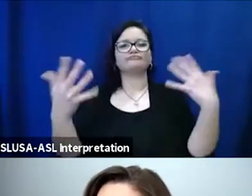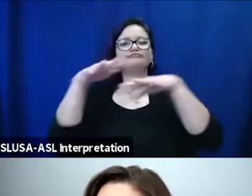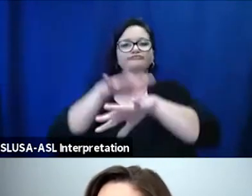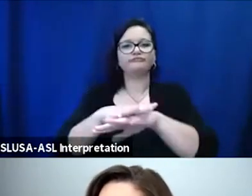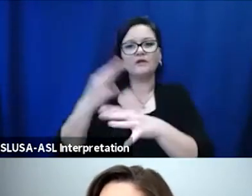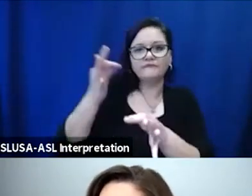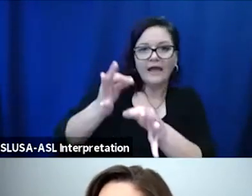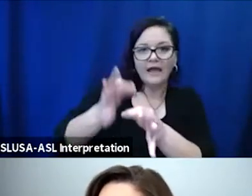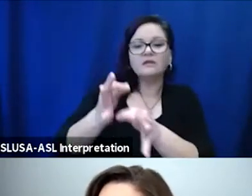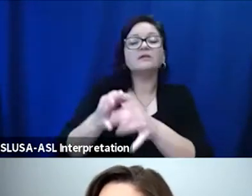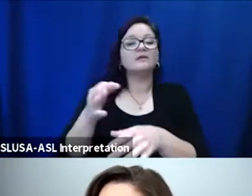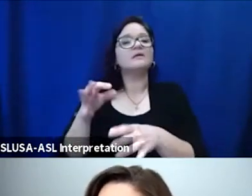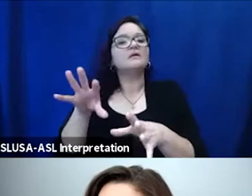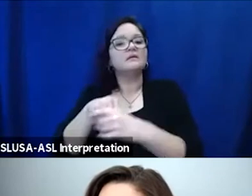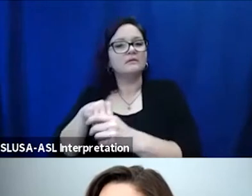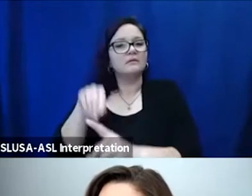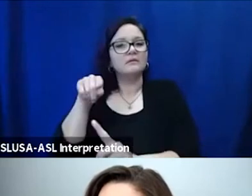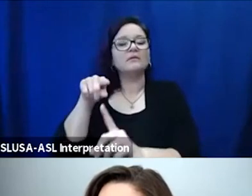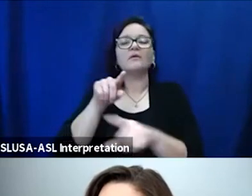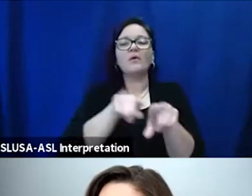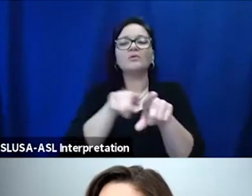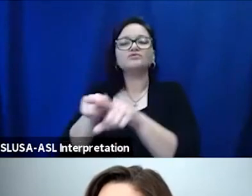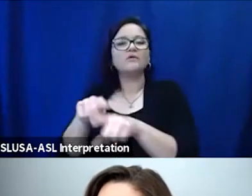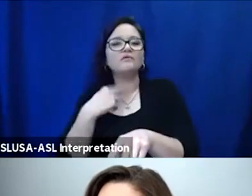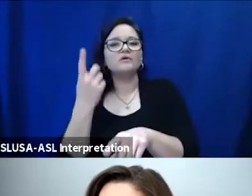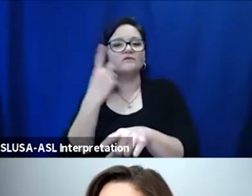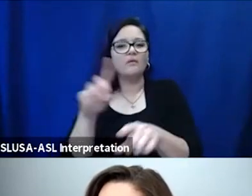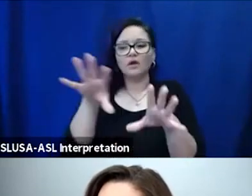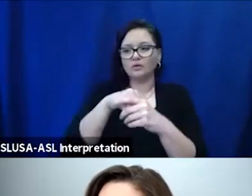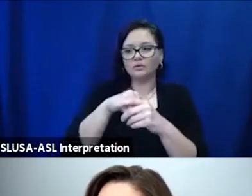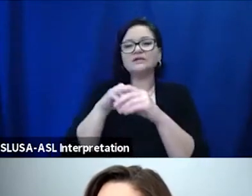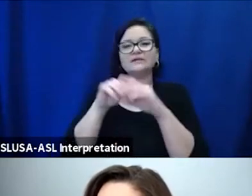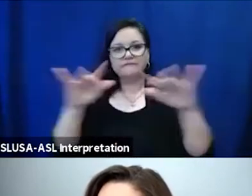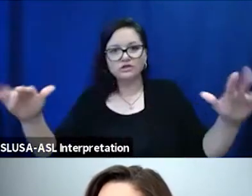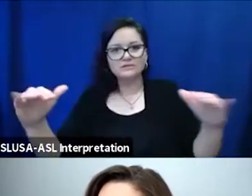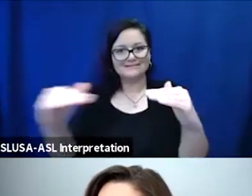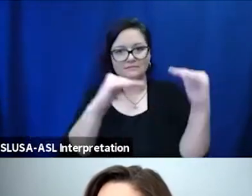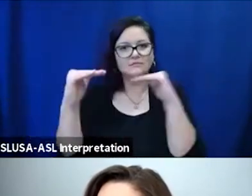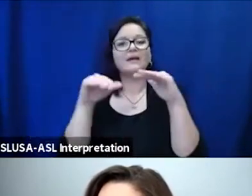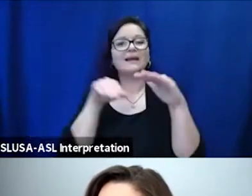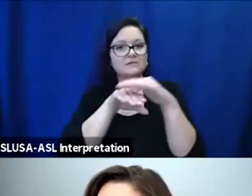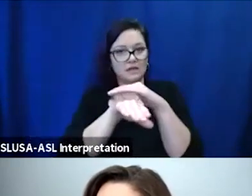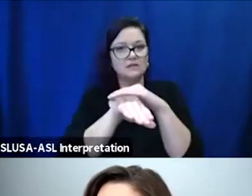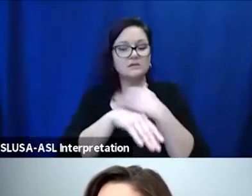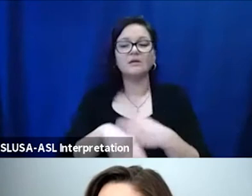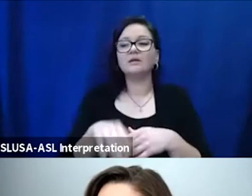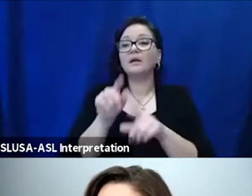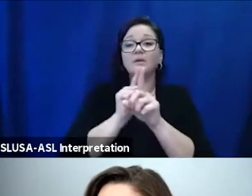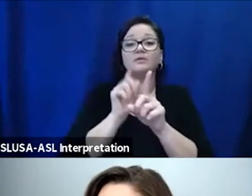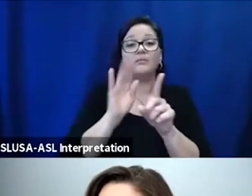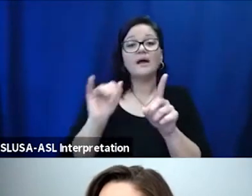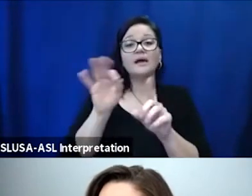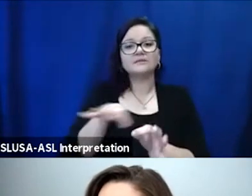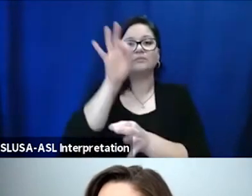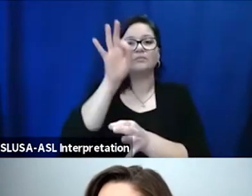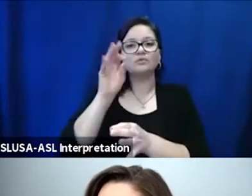leading voice in the national conversation regarding inclusion, diversity, equity, and access. Mentored by spiritual masters of